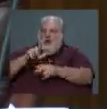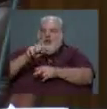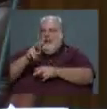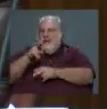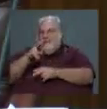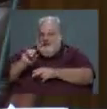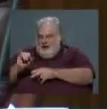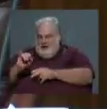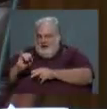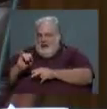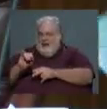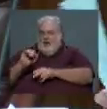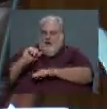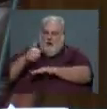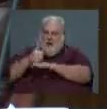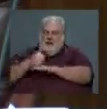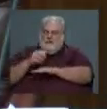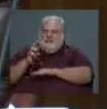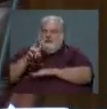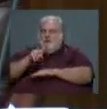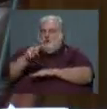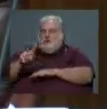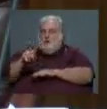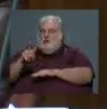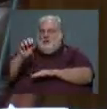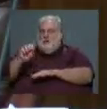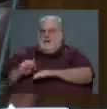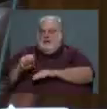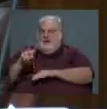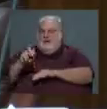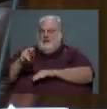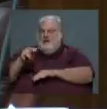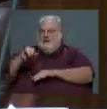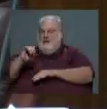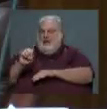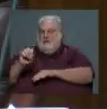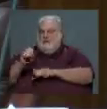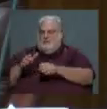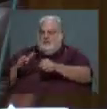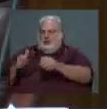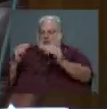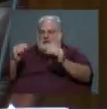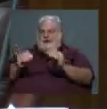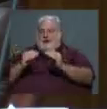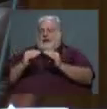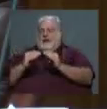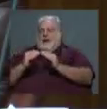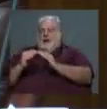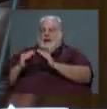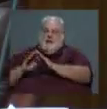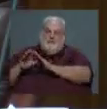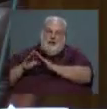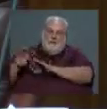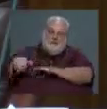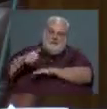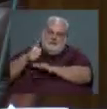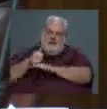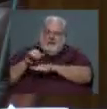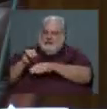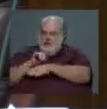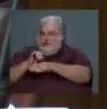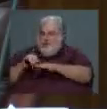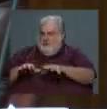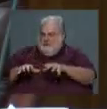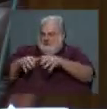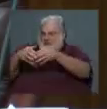Form PDR, located at 622 South Valentine Street. An ordinance to approve a plan zoning development establishing a plan industrial